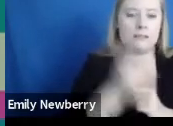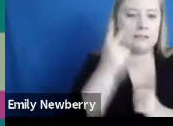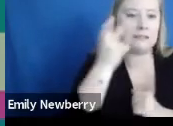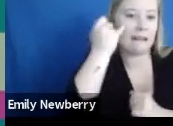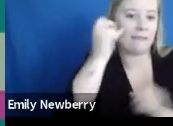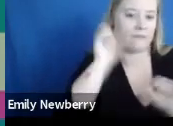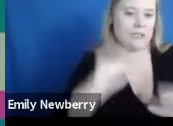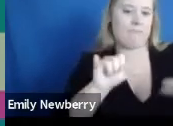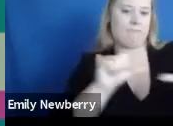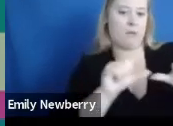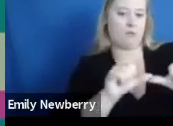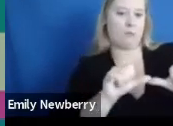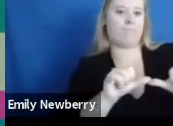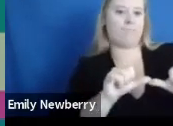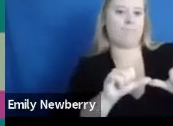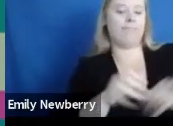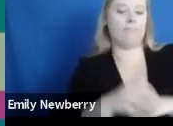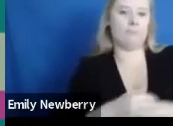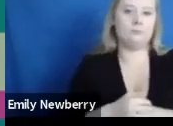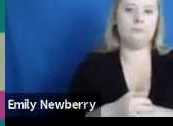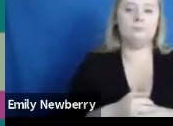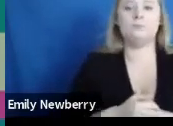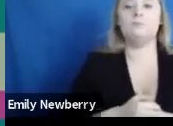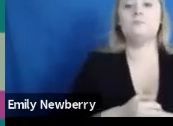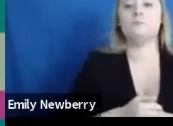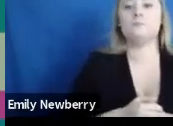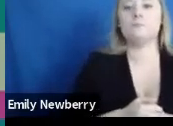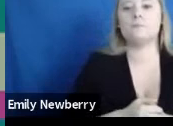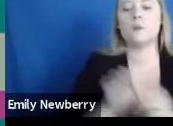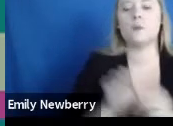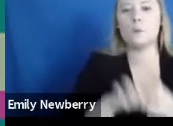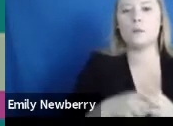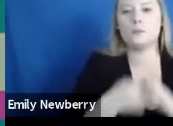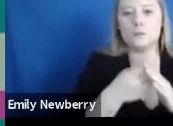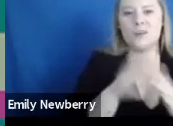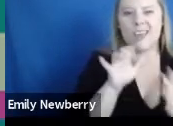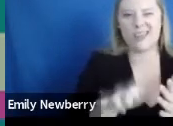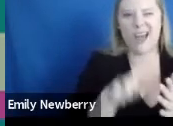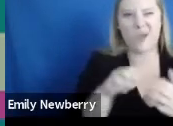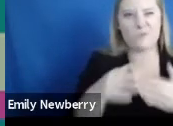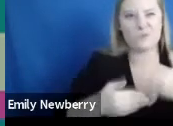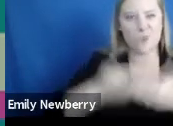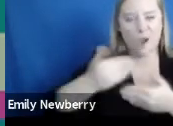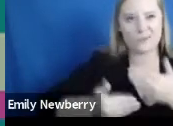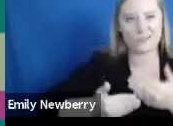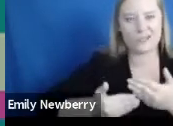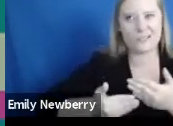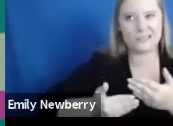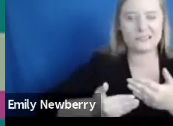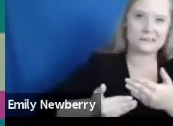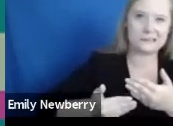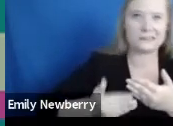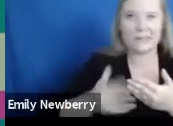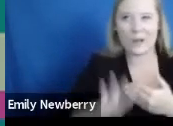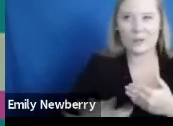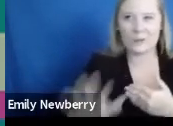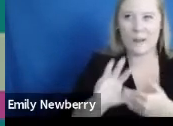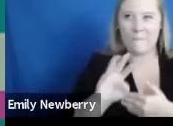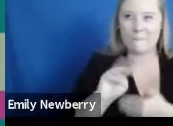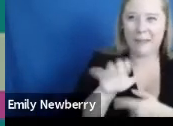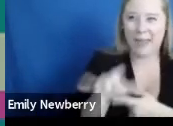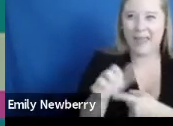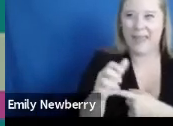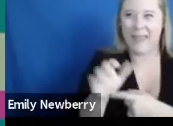out of them. So we began that process, I want to say May or April last